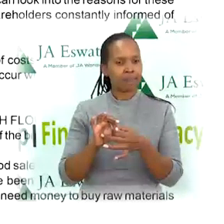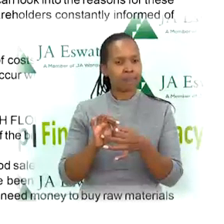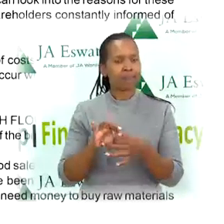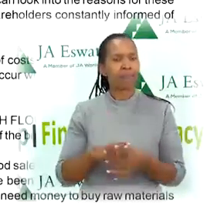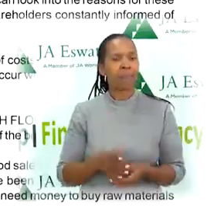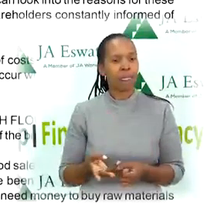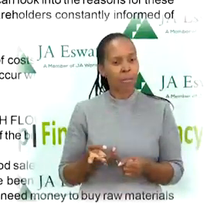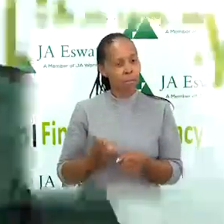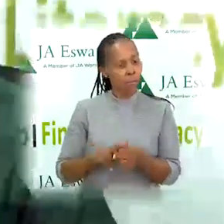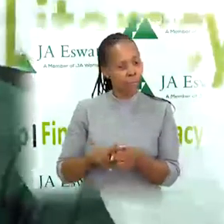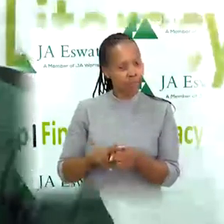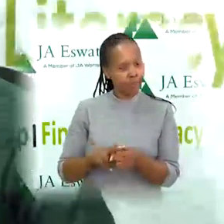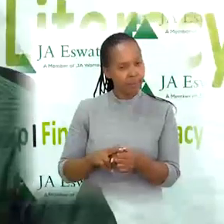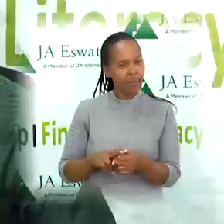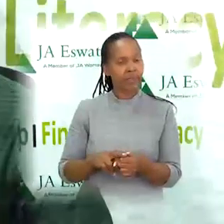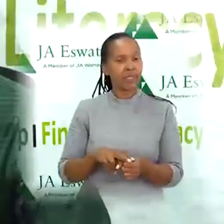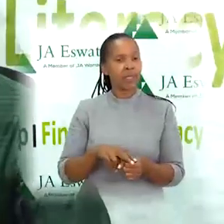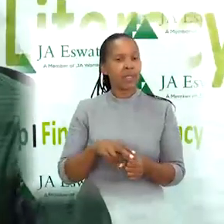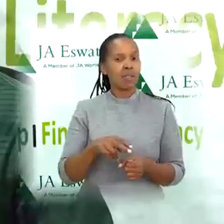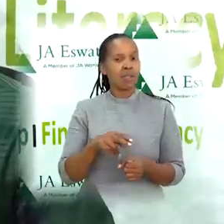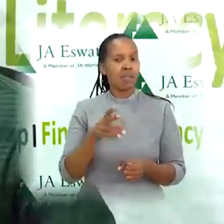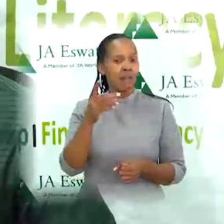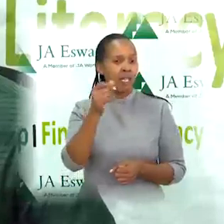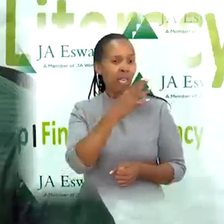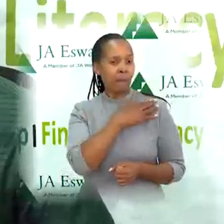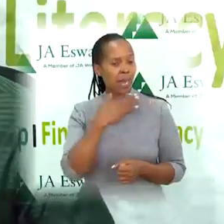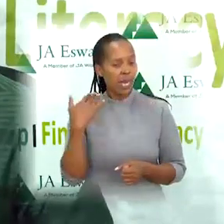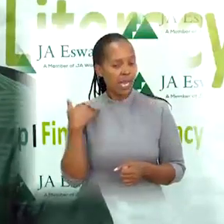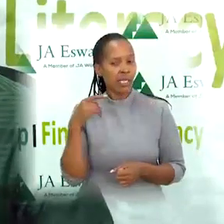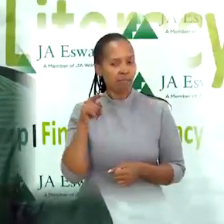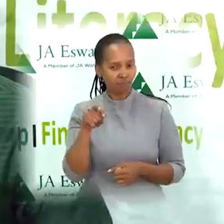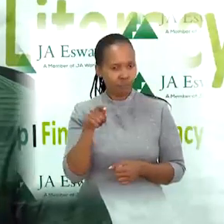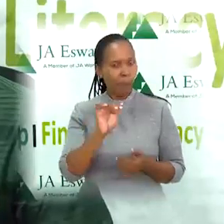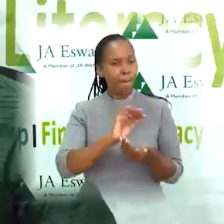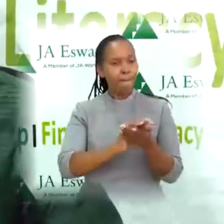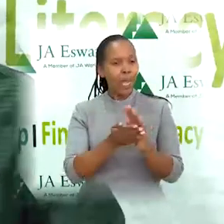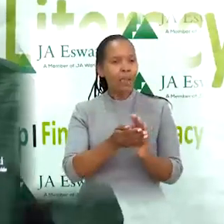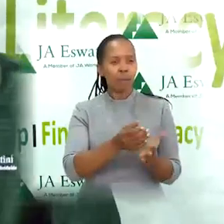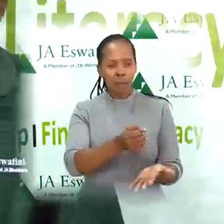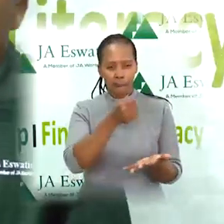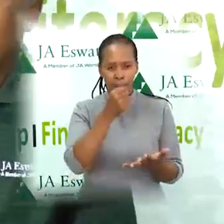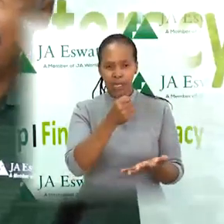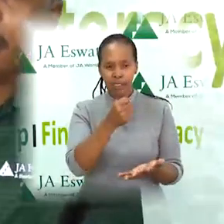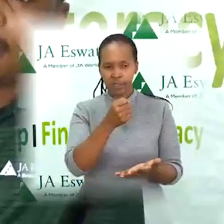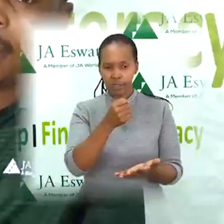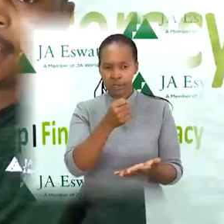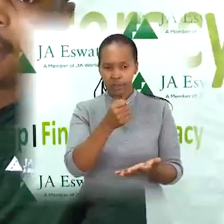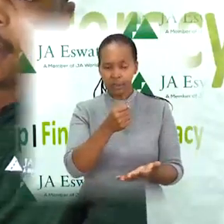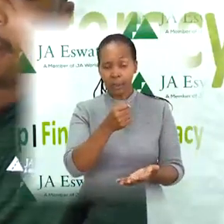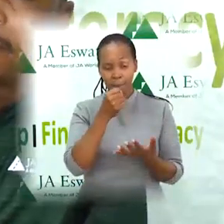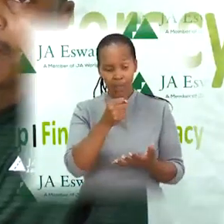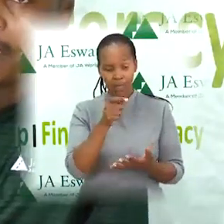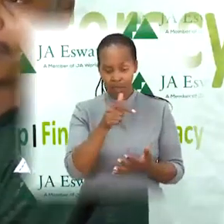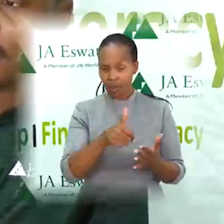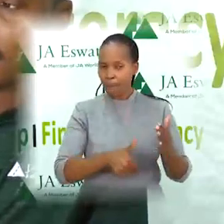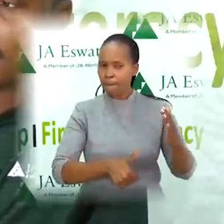Moreover, the financial manager draws up the budget, which is the key thing that